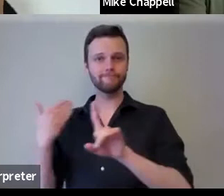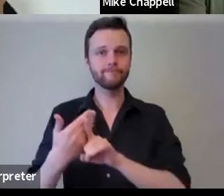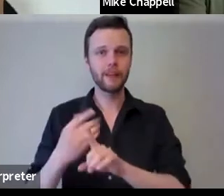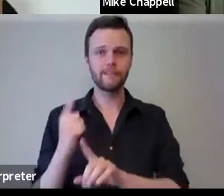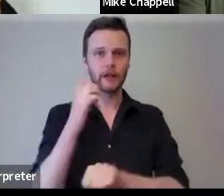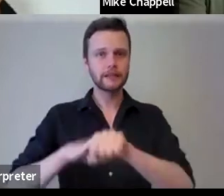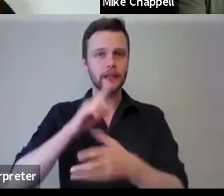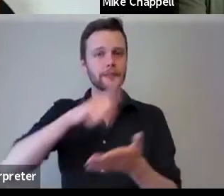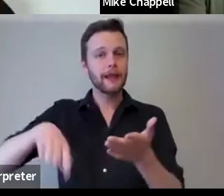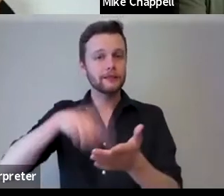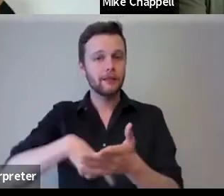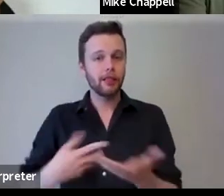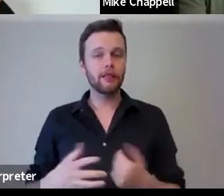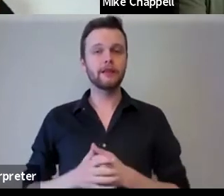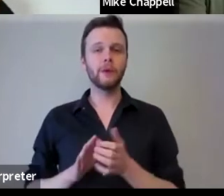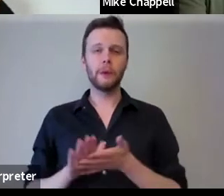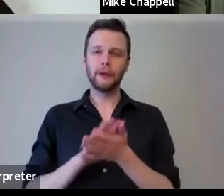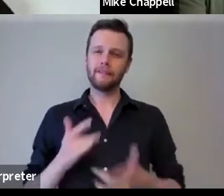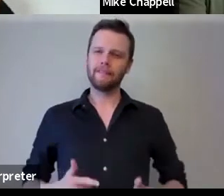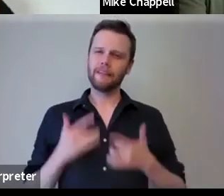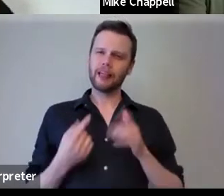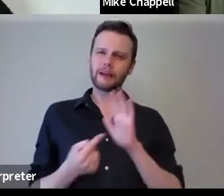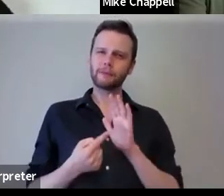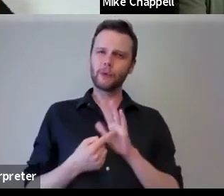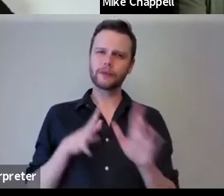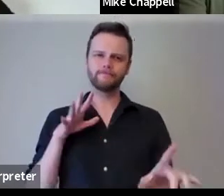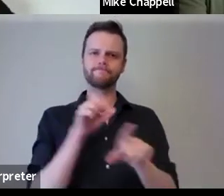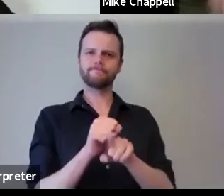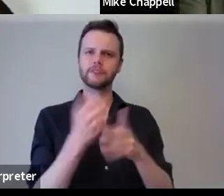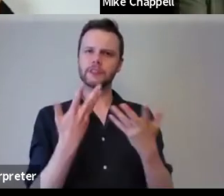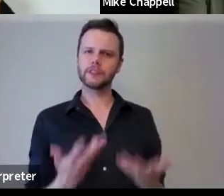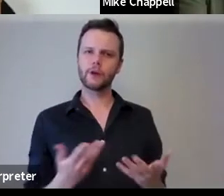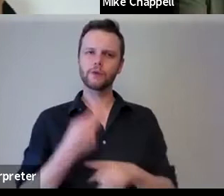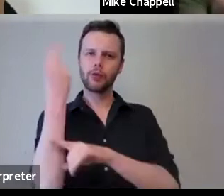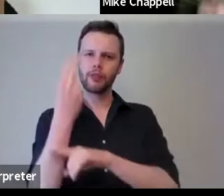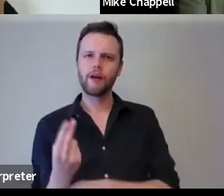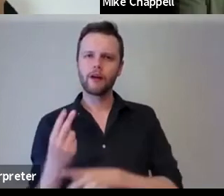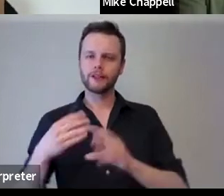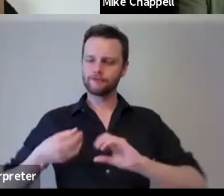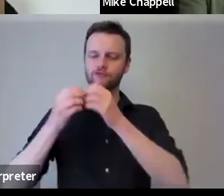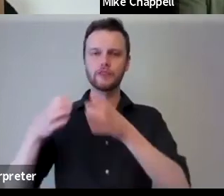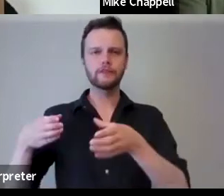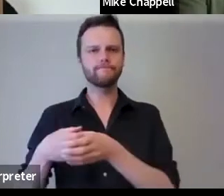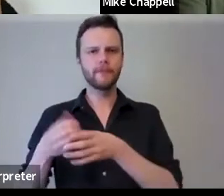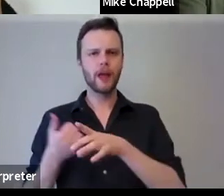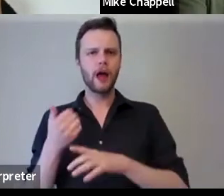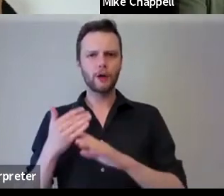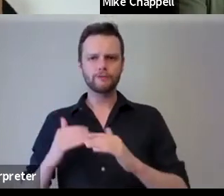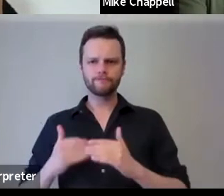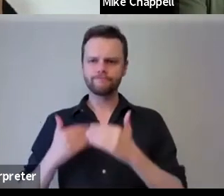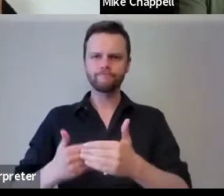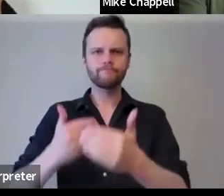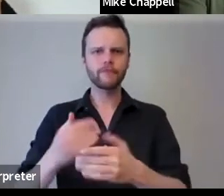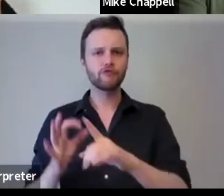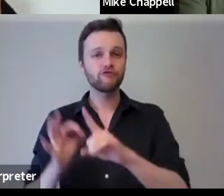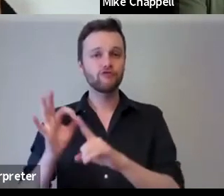to take place. It's felt important to mark this moment and capture how the arts and creative sectors can help society recover from the effects